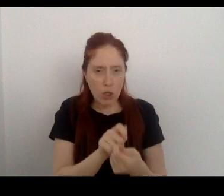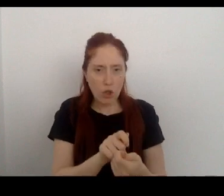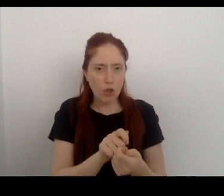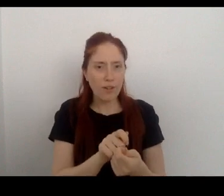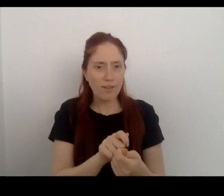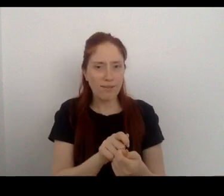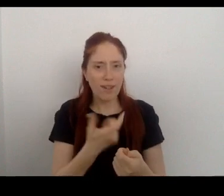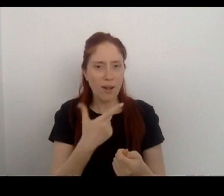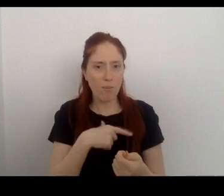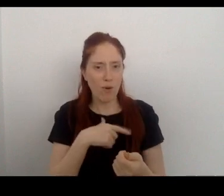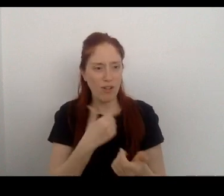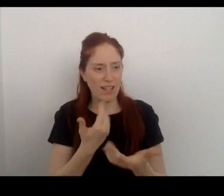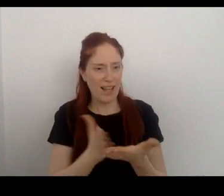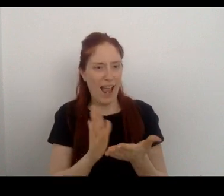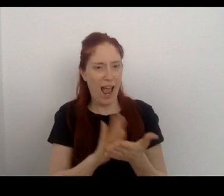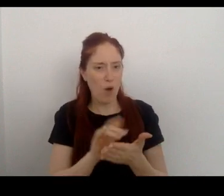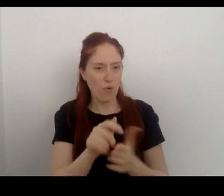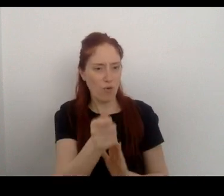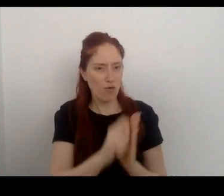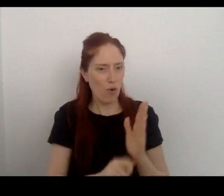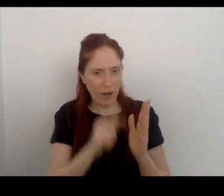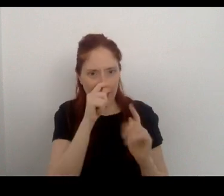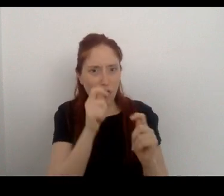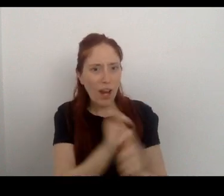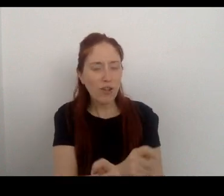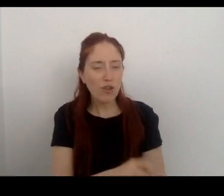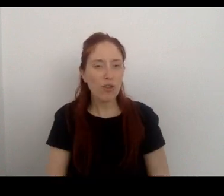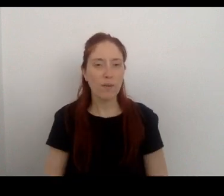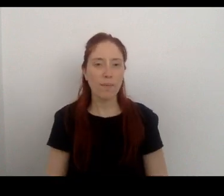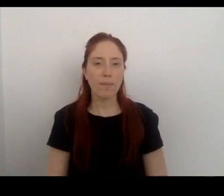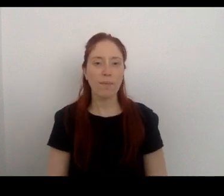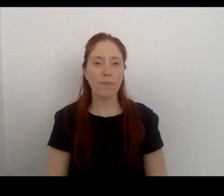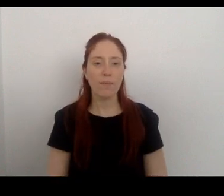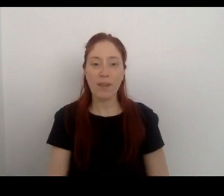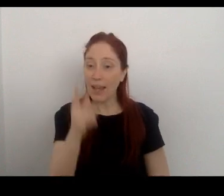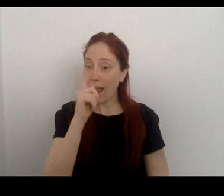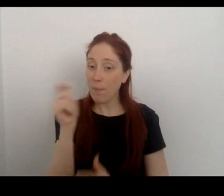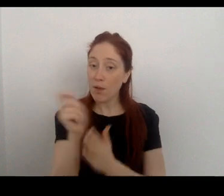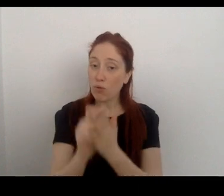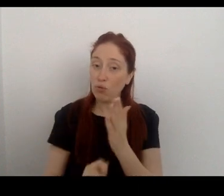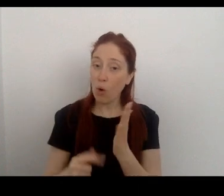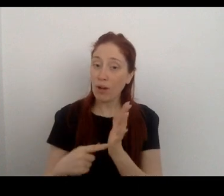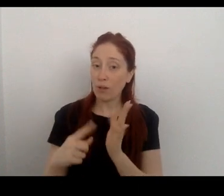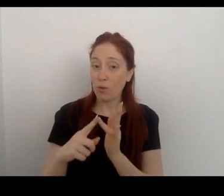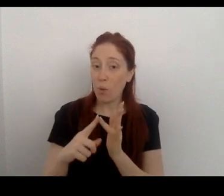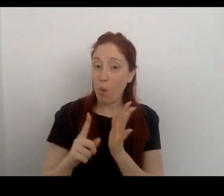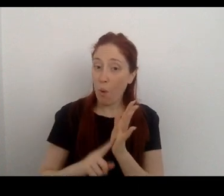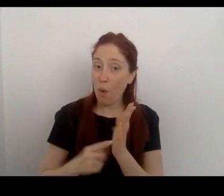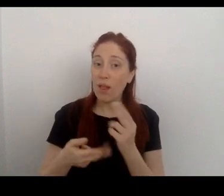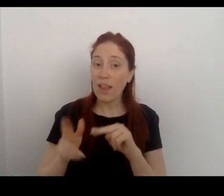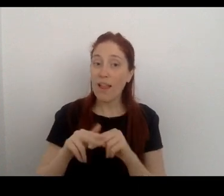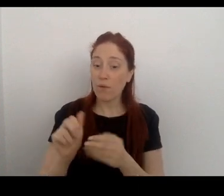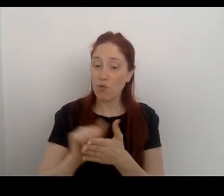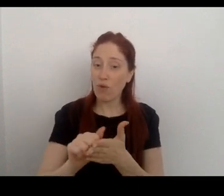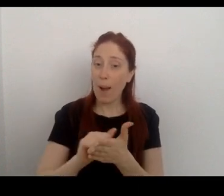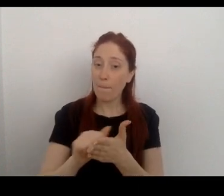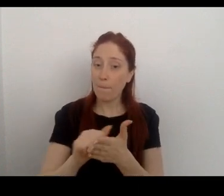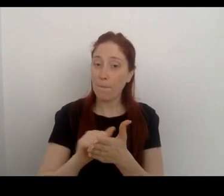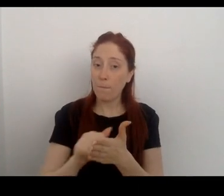evolve or emerge. Yeah, it can be a drawing tool. Absolutely. If you use it with the right intention.